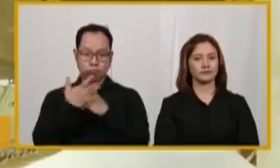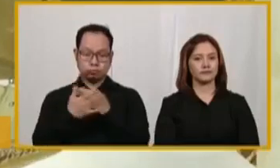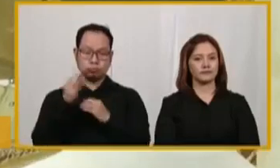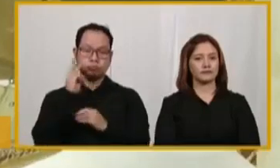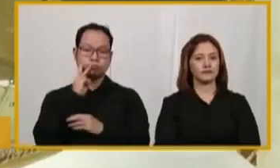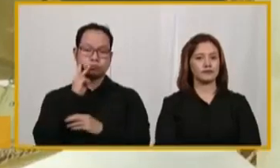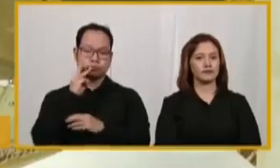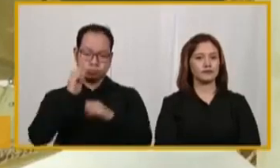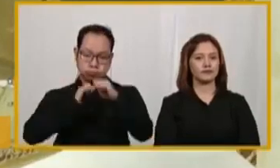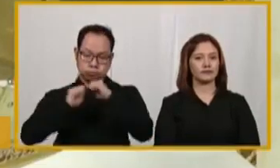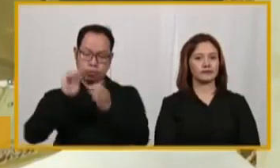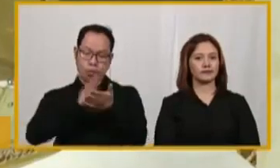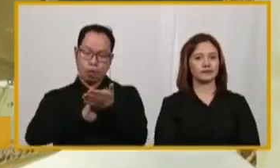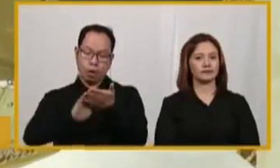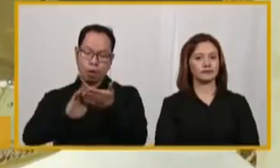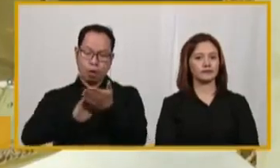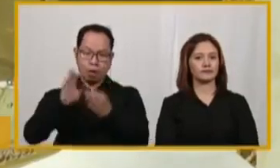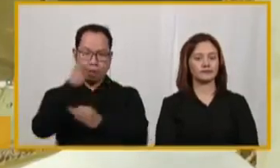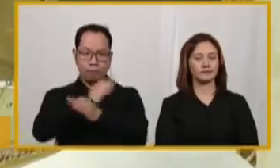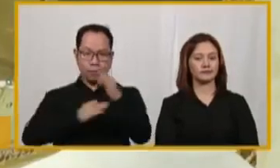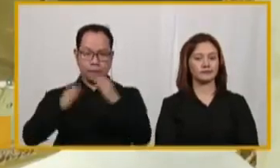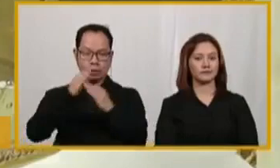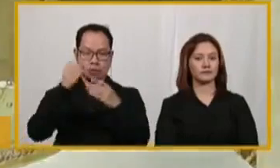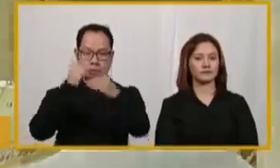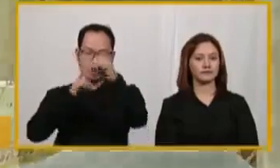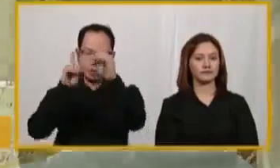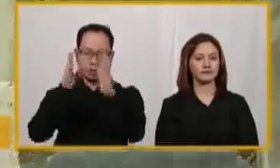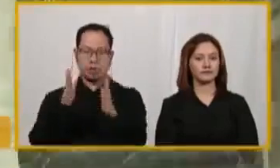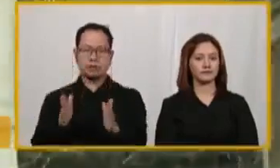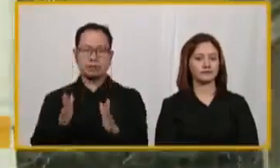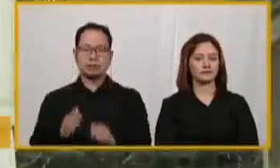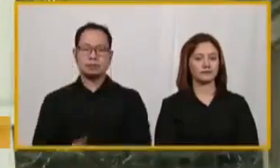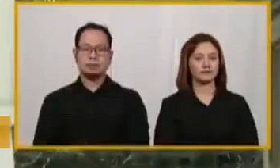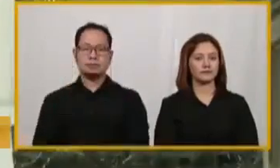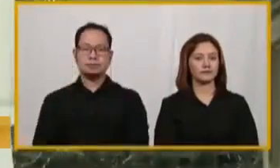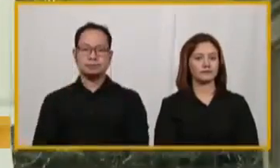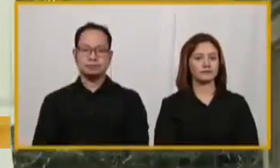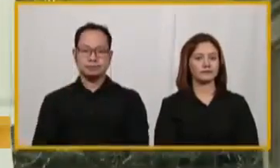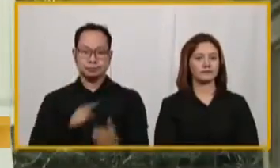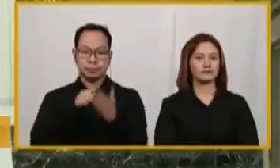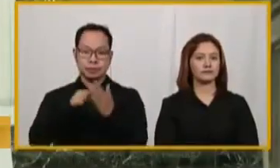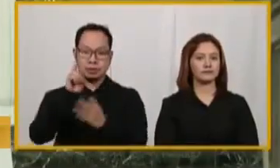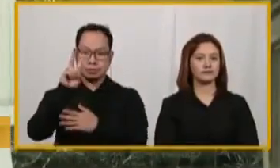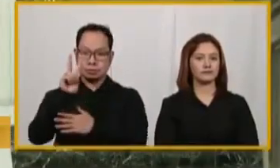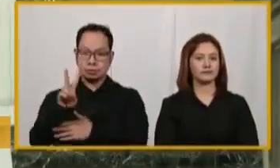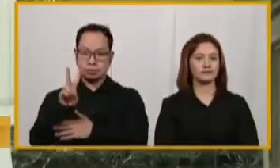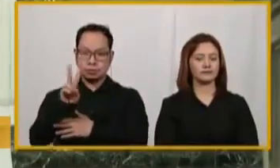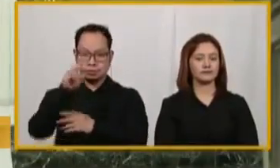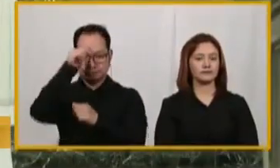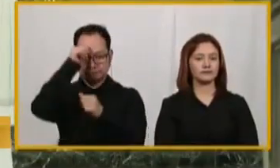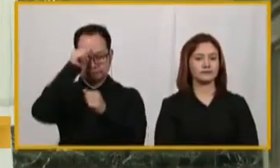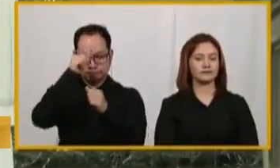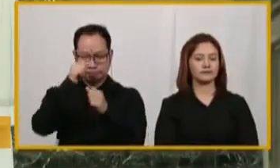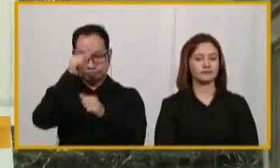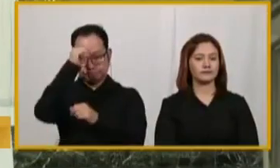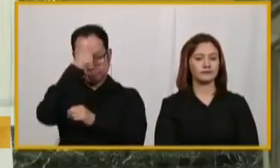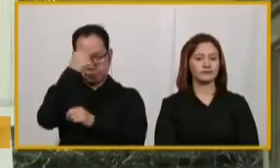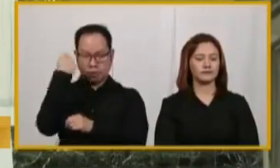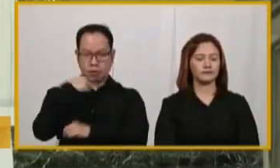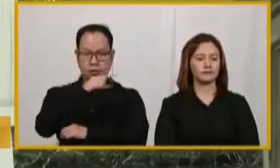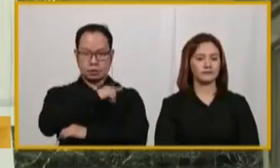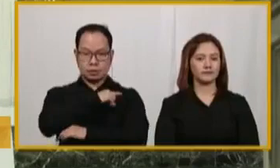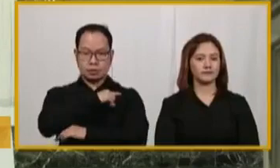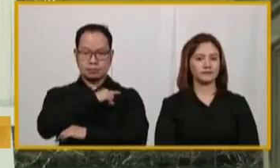his act of washing the feet of his disciples. These two remind us that